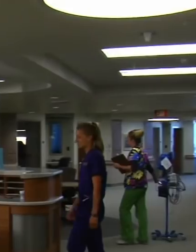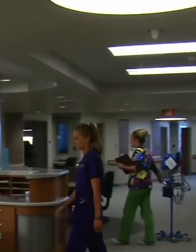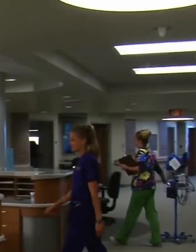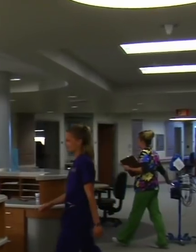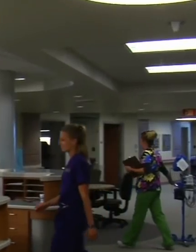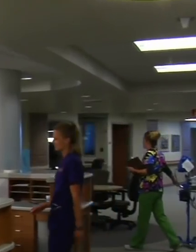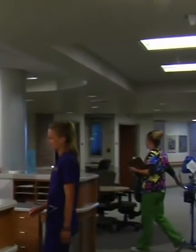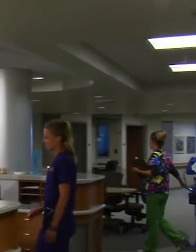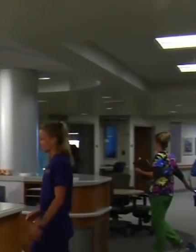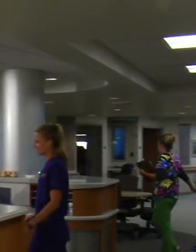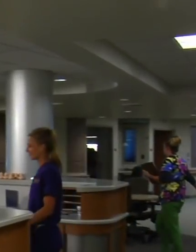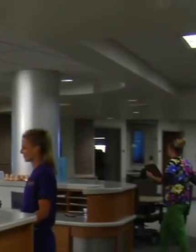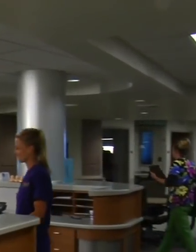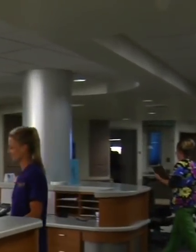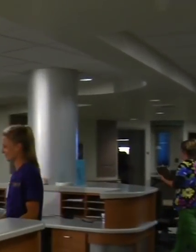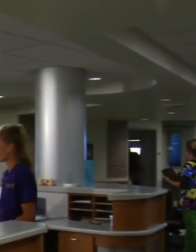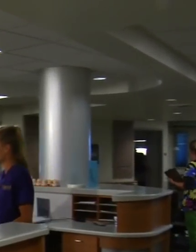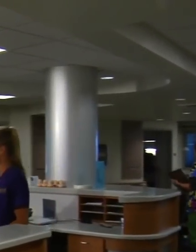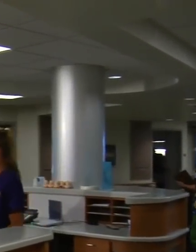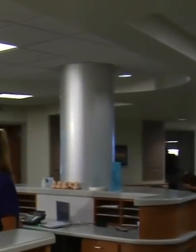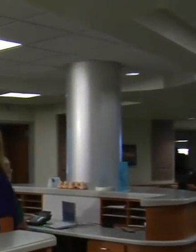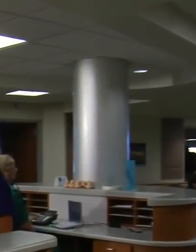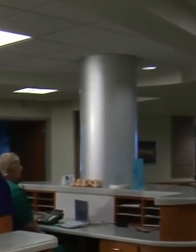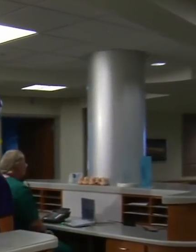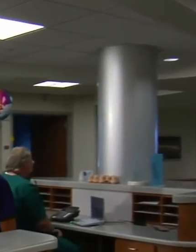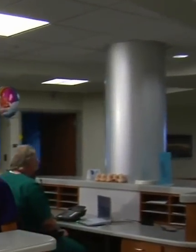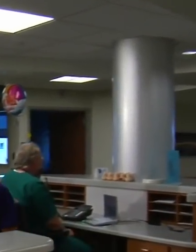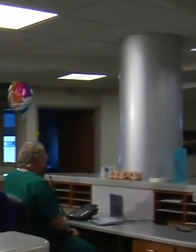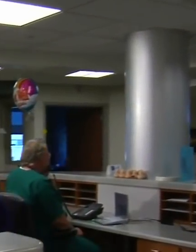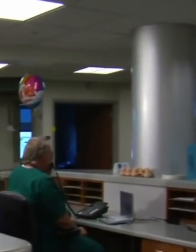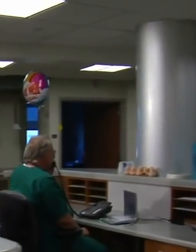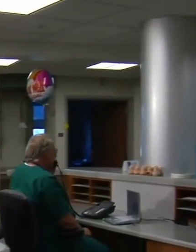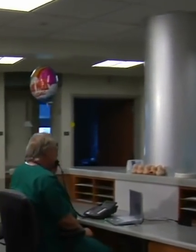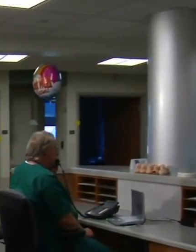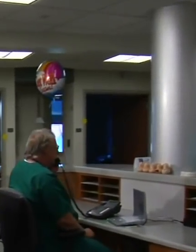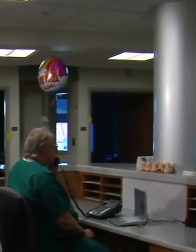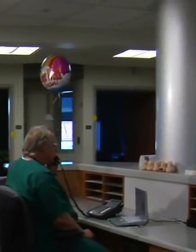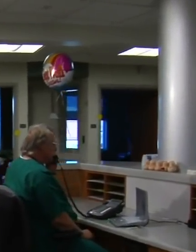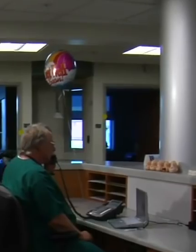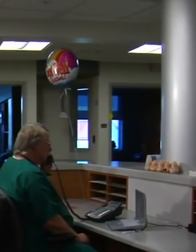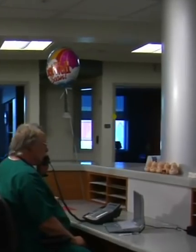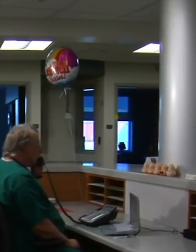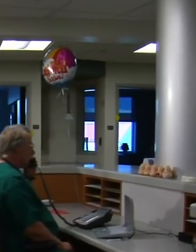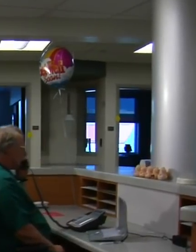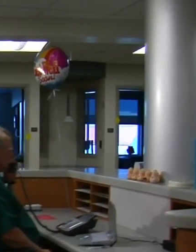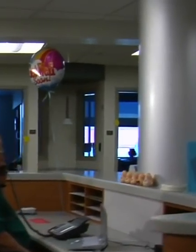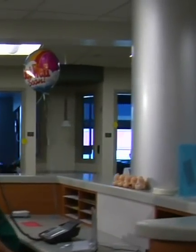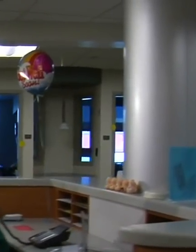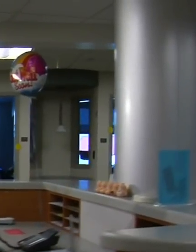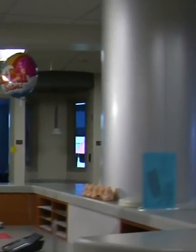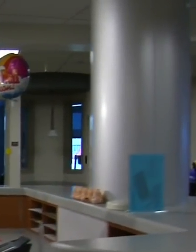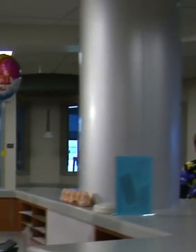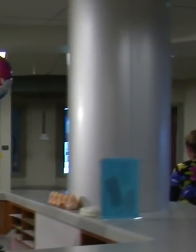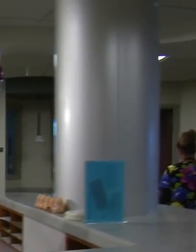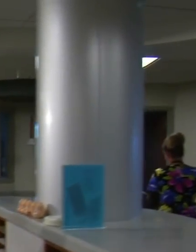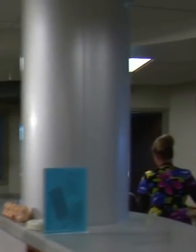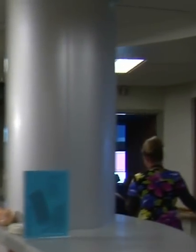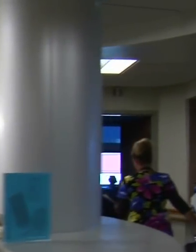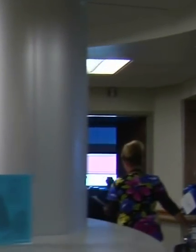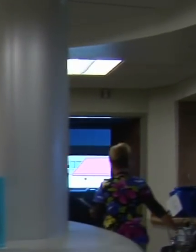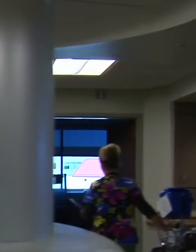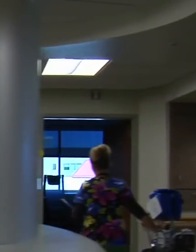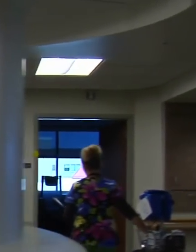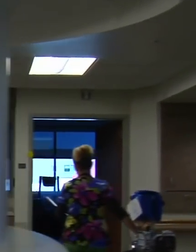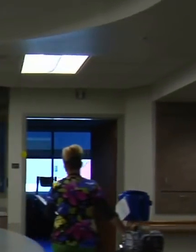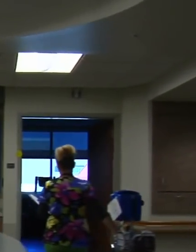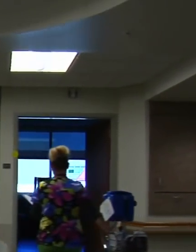return to normal operations on Thursday, September 24th. All this provided one number remains in place. The